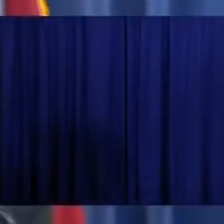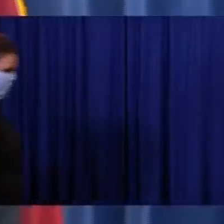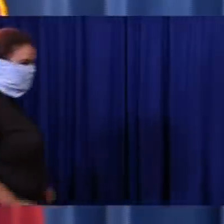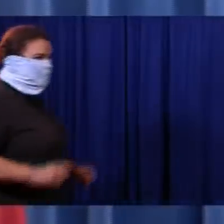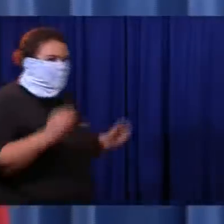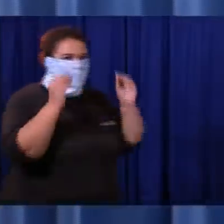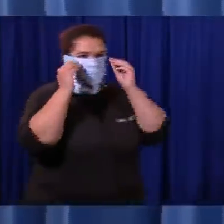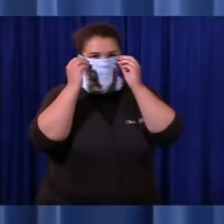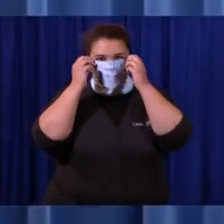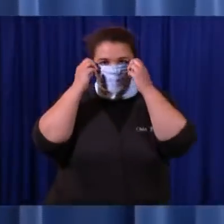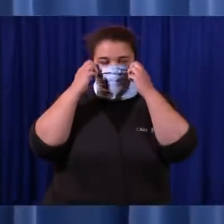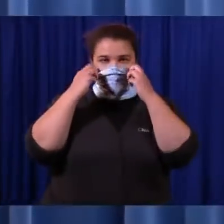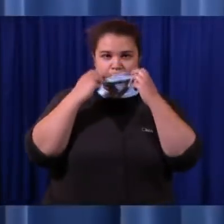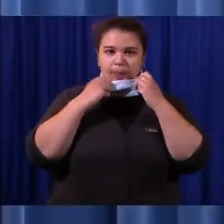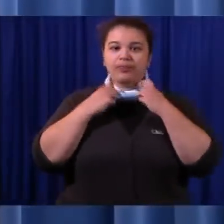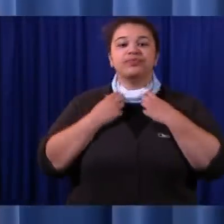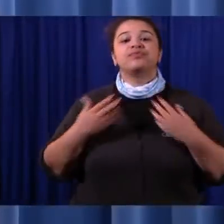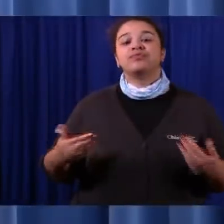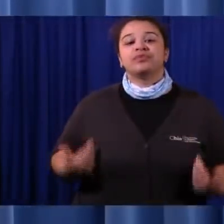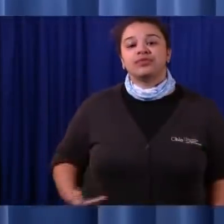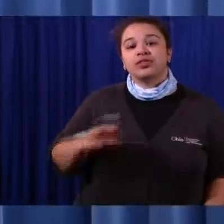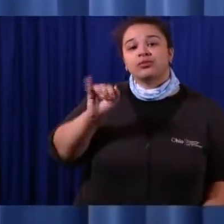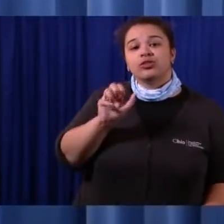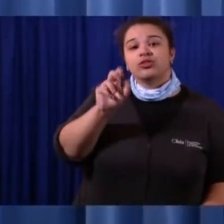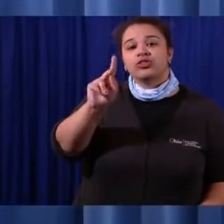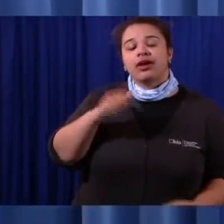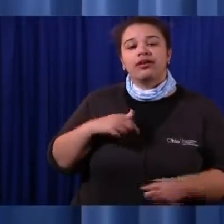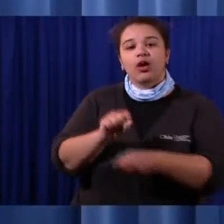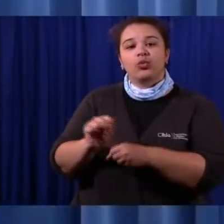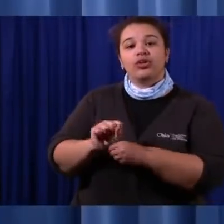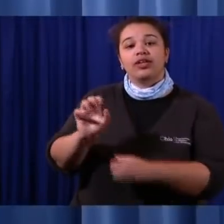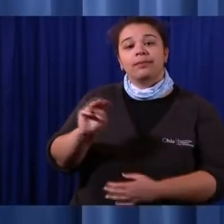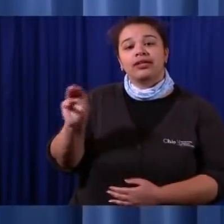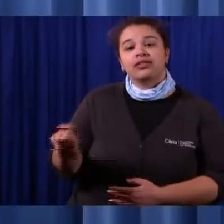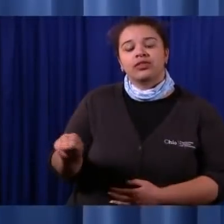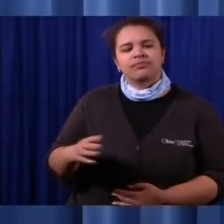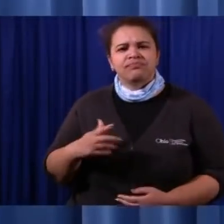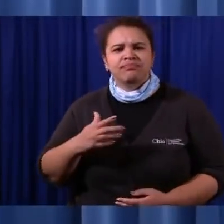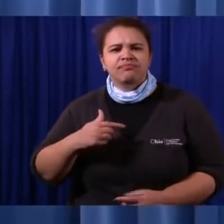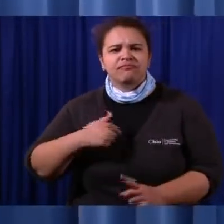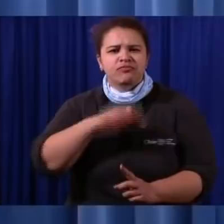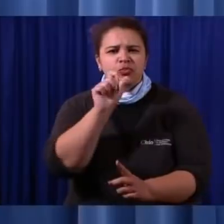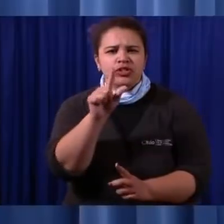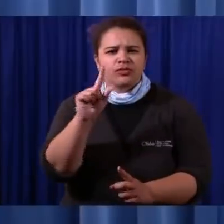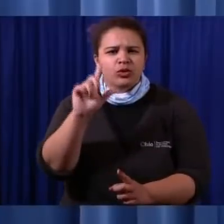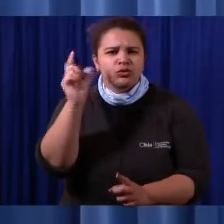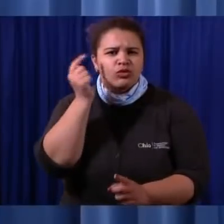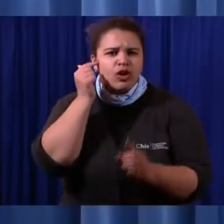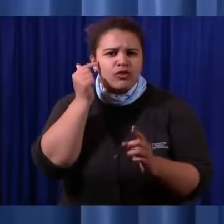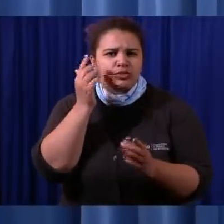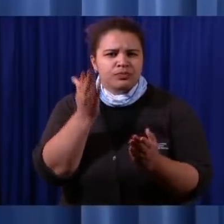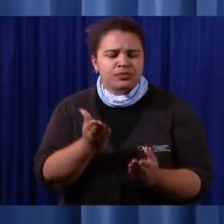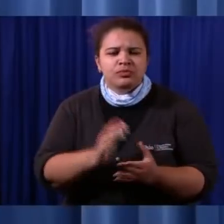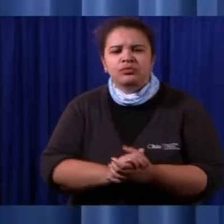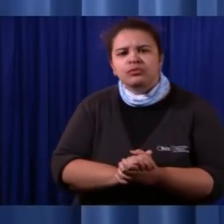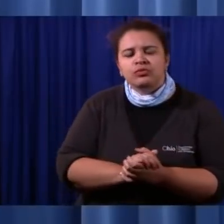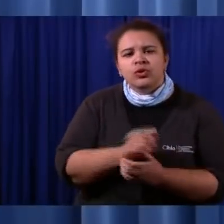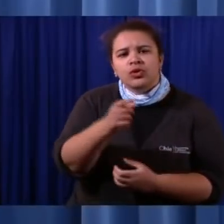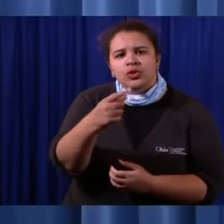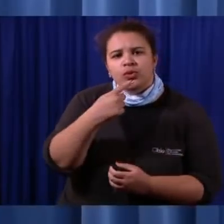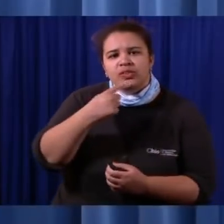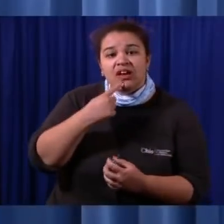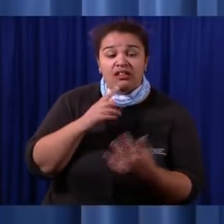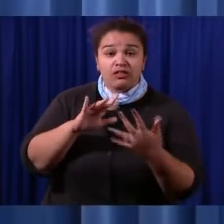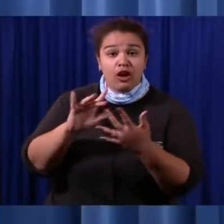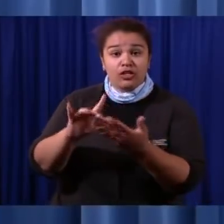Jack Windsor, WMFDTV in Mansfield. My question is for Governor DeWine. Governor, you've said that contact